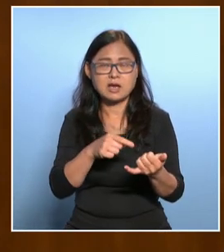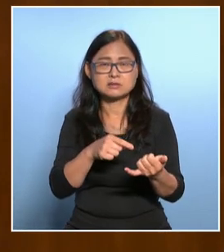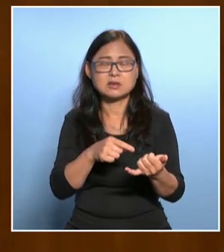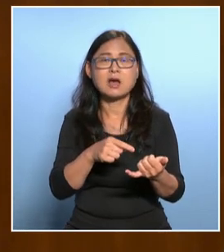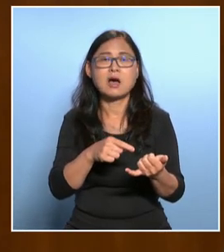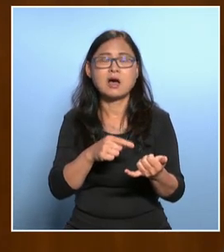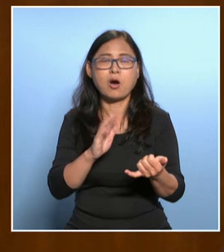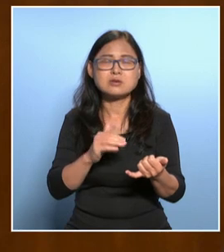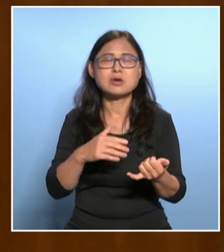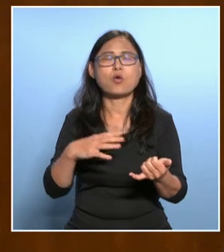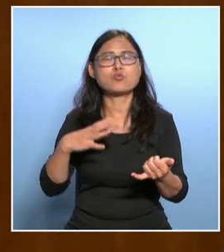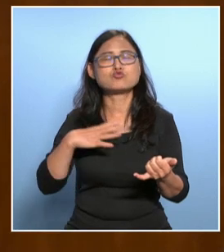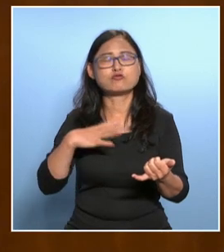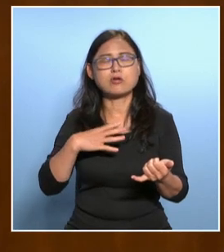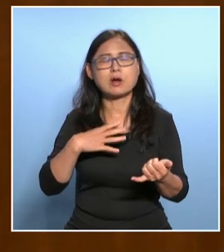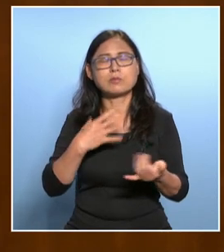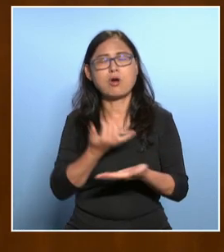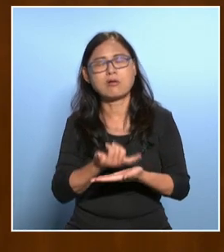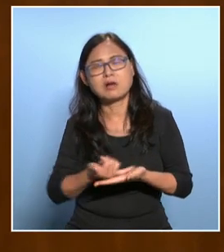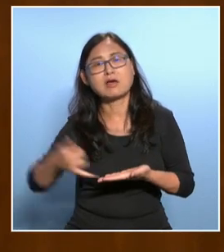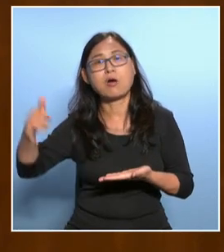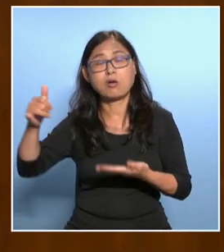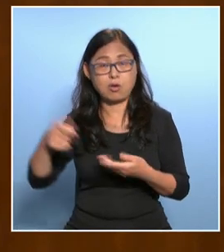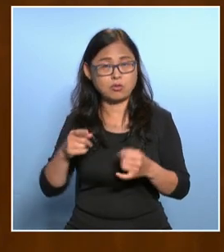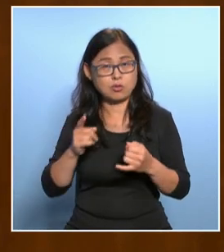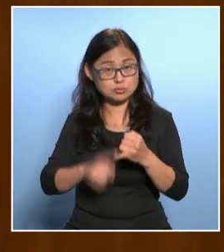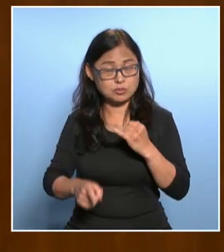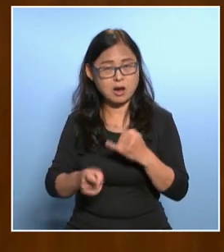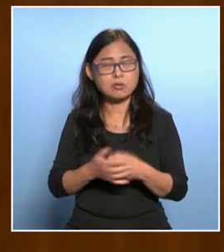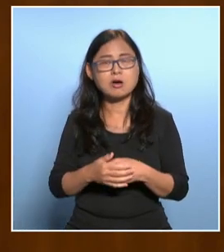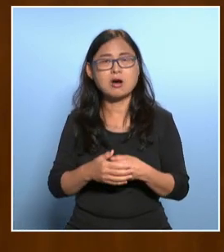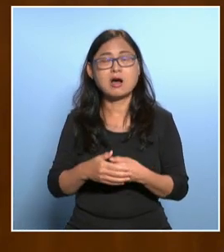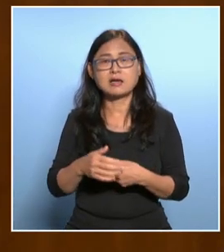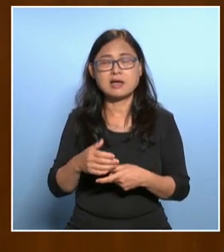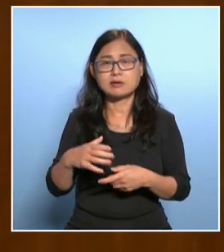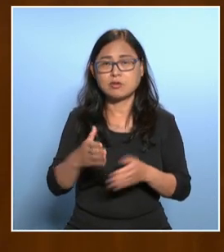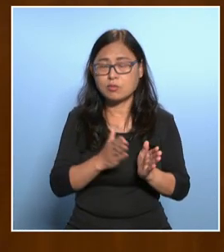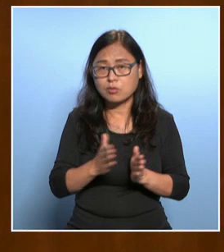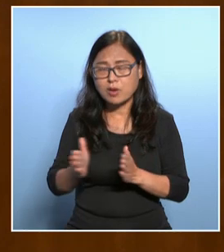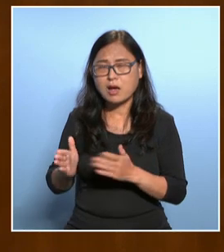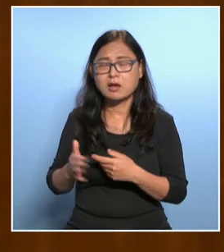siblings. How can a person pass away in peace